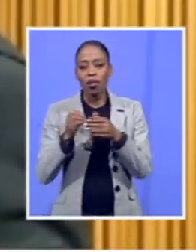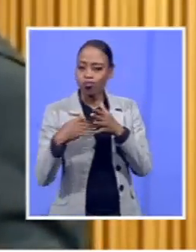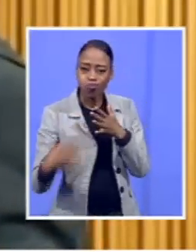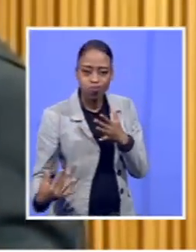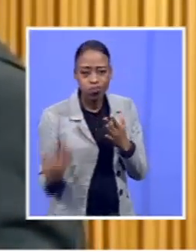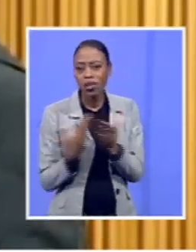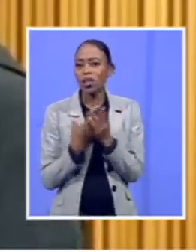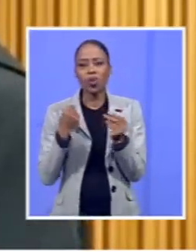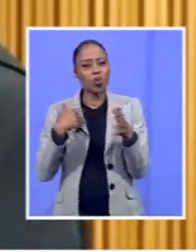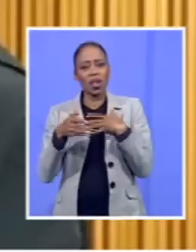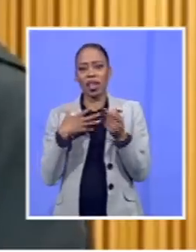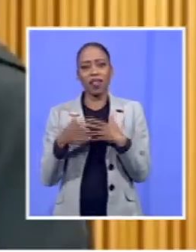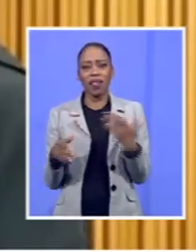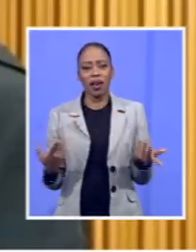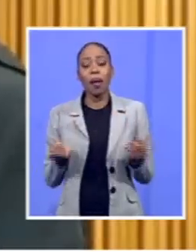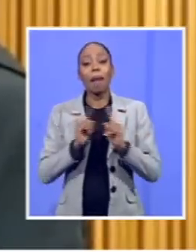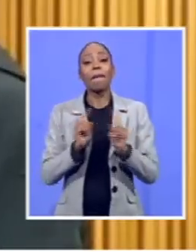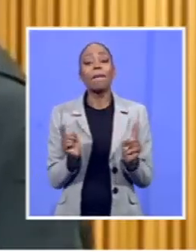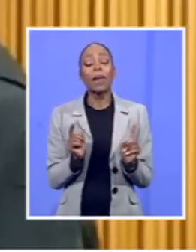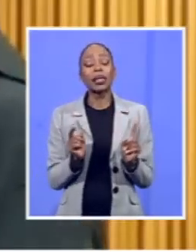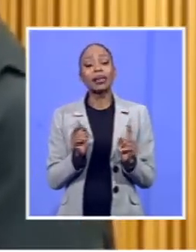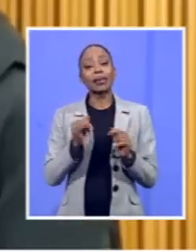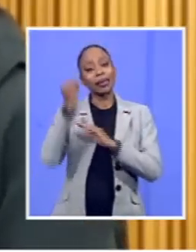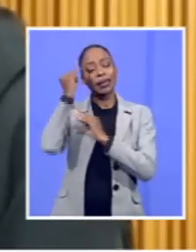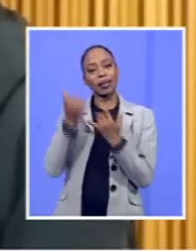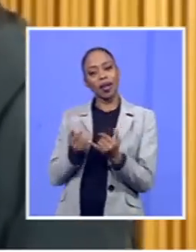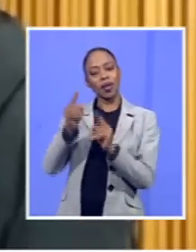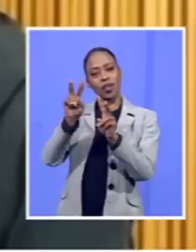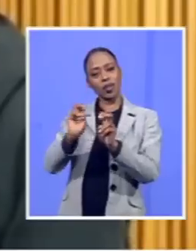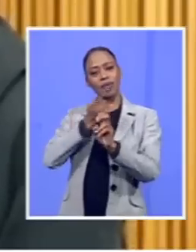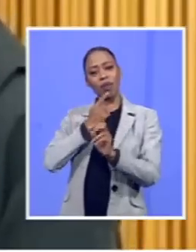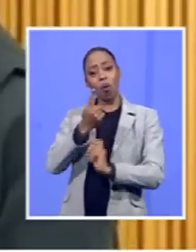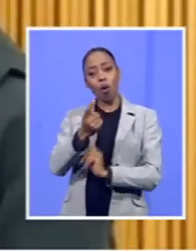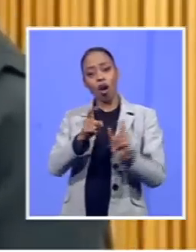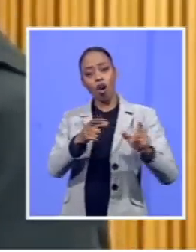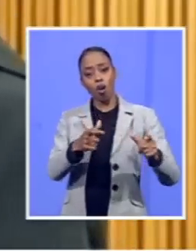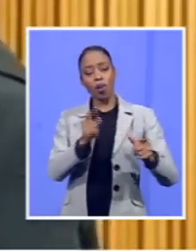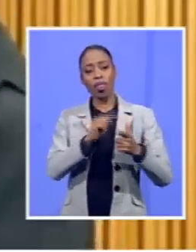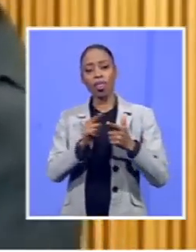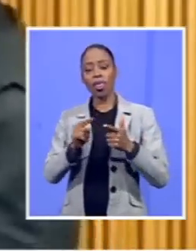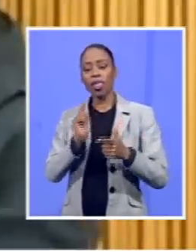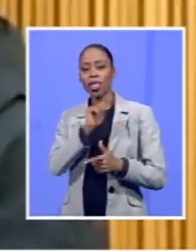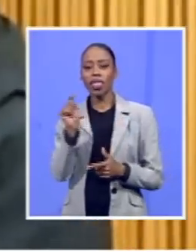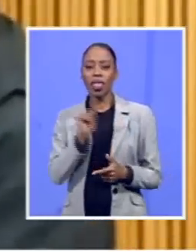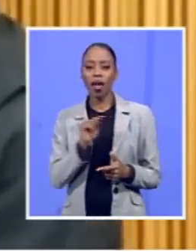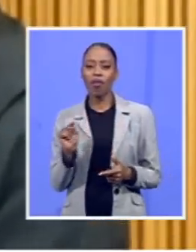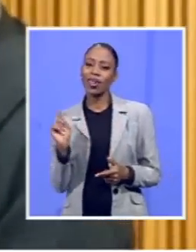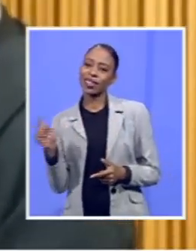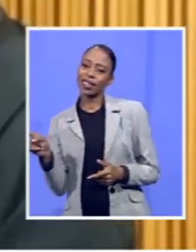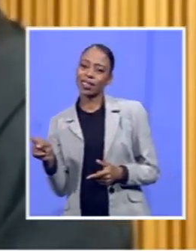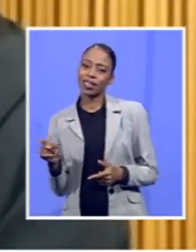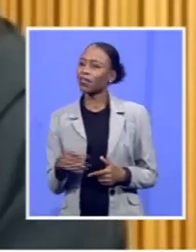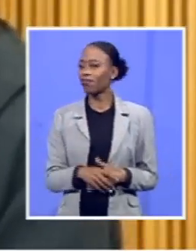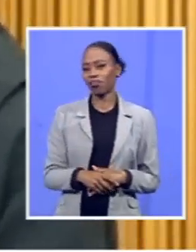is free to do whatever it wants. This idea that if there's one committee, therefore it must be that one, it doesn't